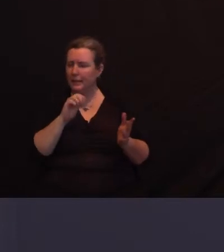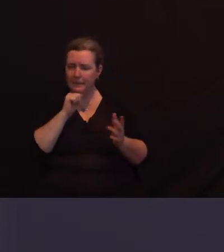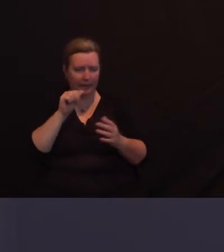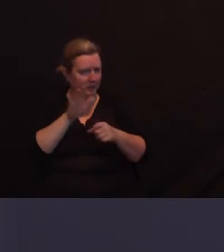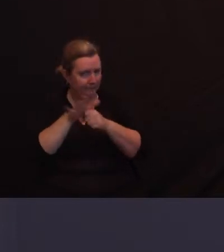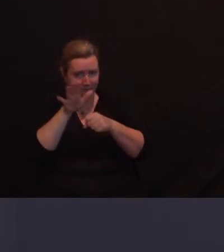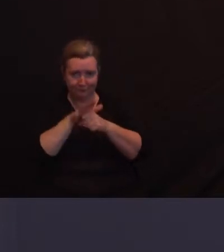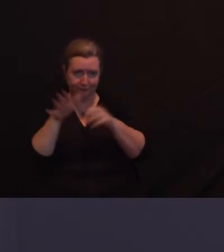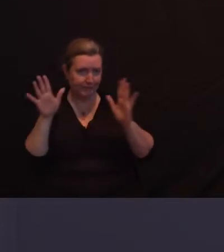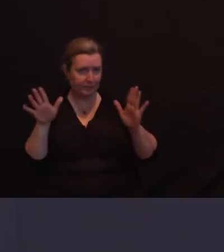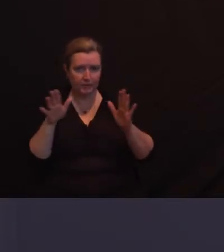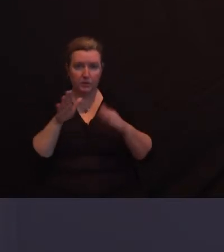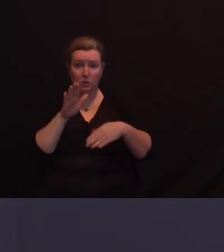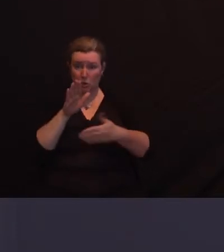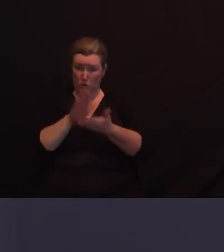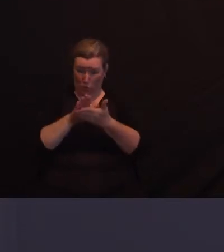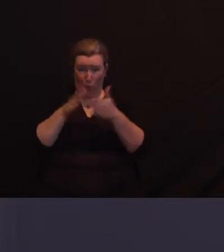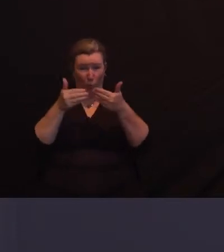in 2 weeks, and